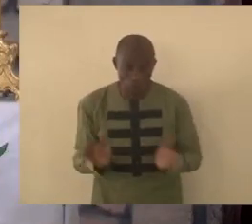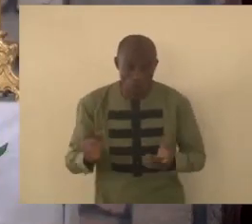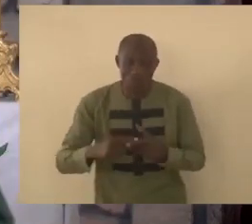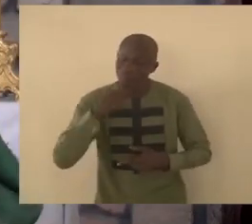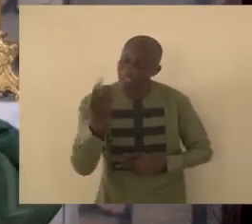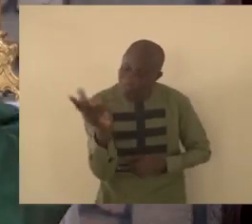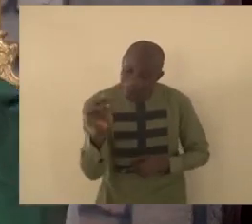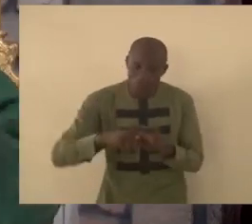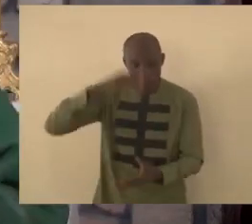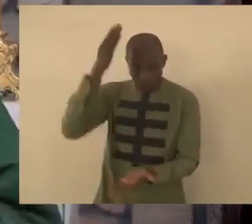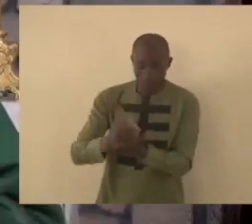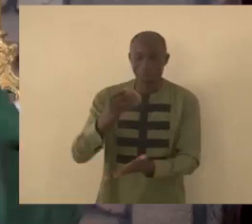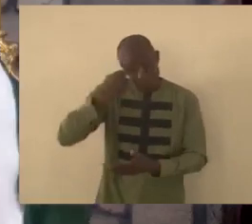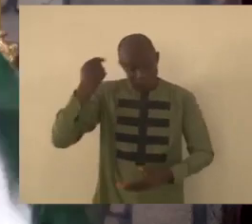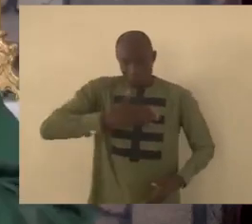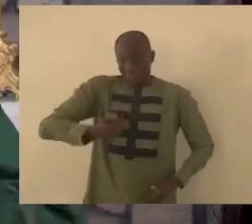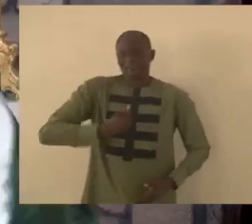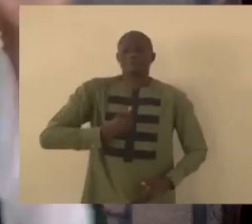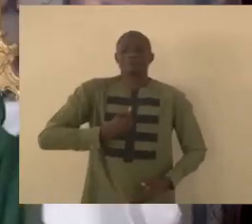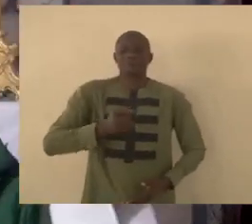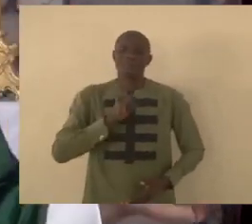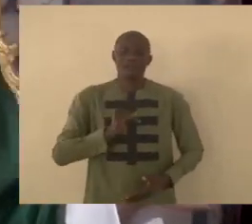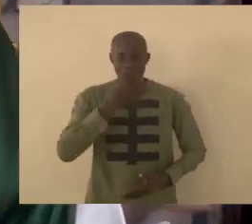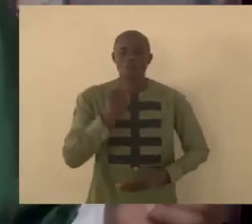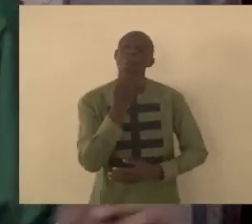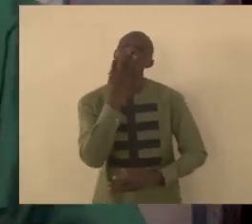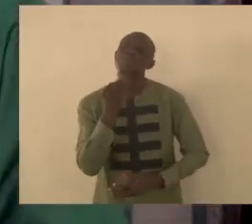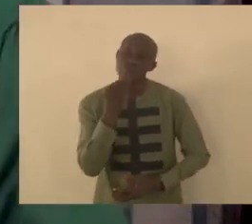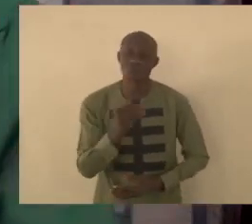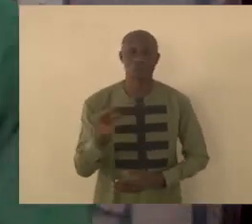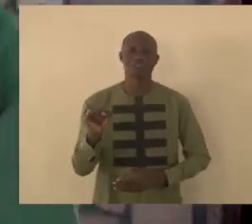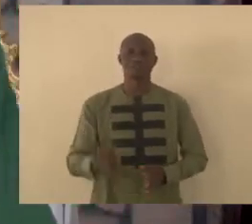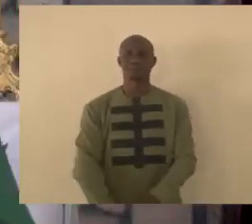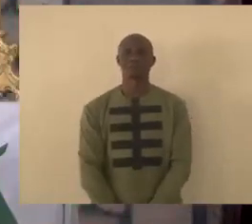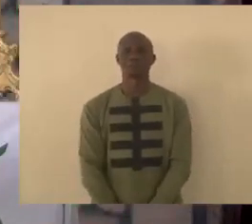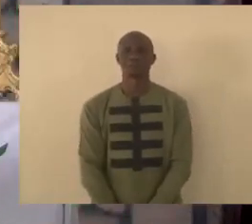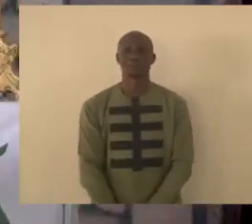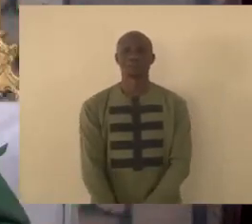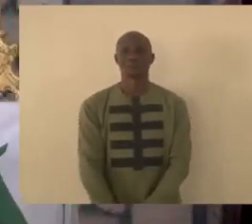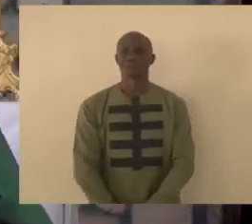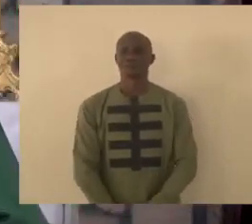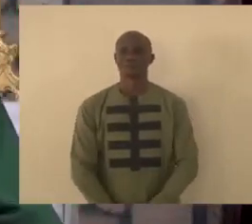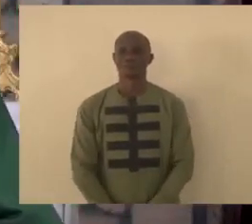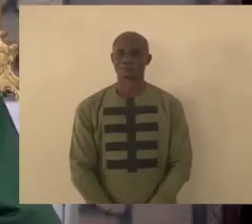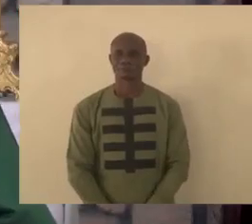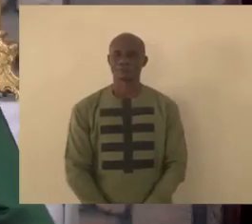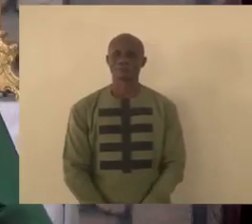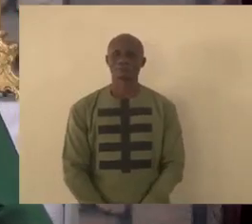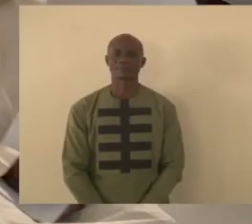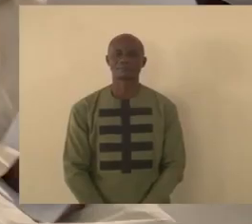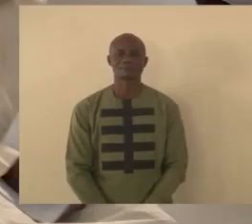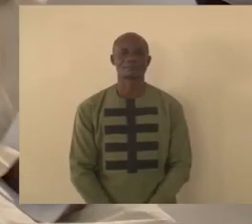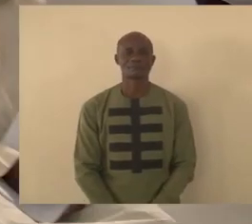little boy to stop eating sugar because myself, I was doing what? Glory to Jesus. Okay,